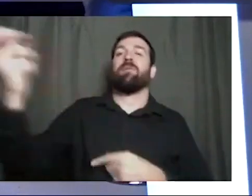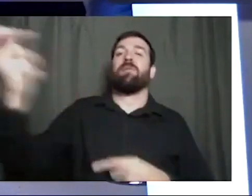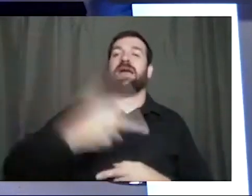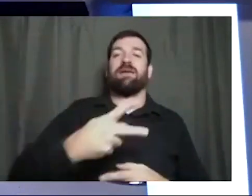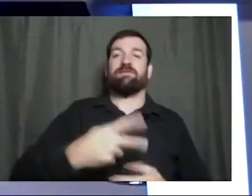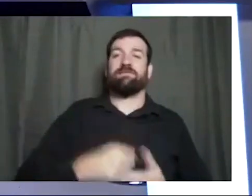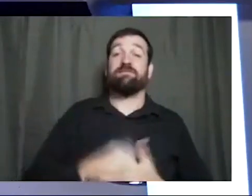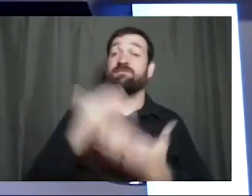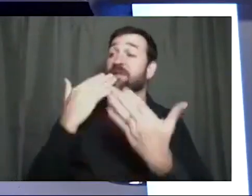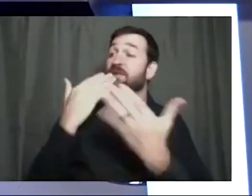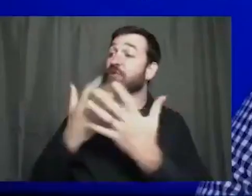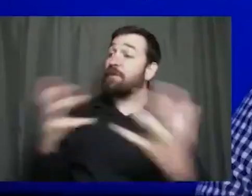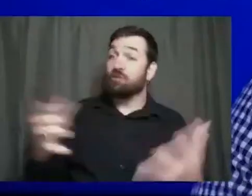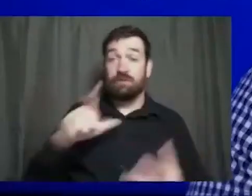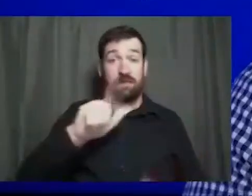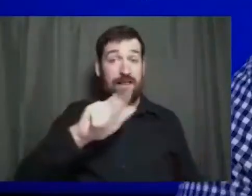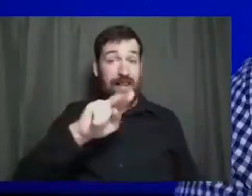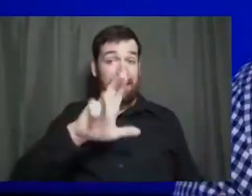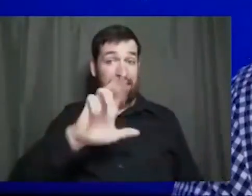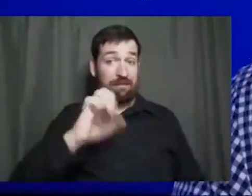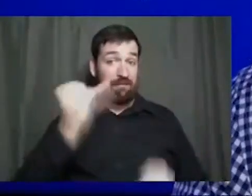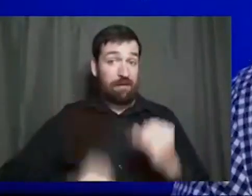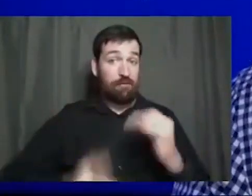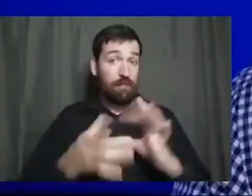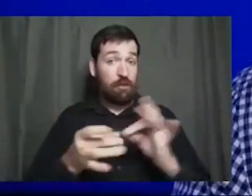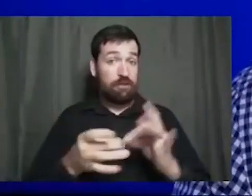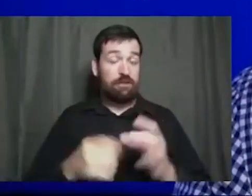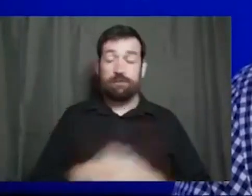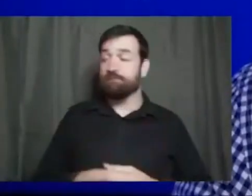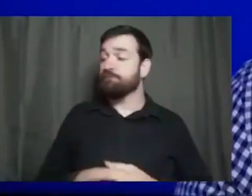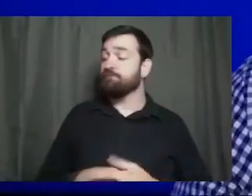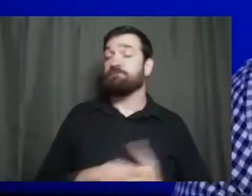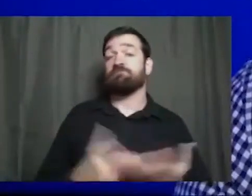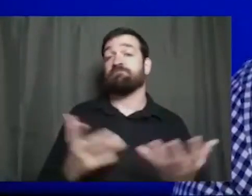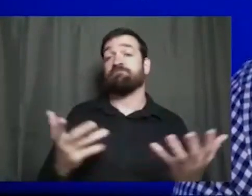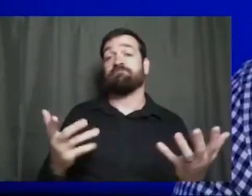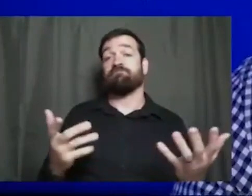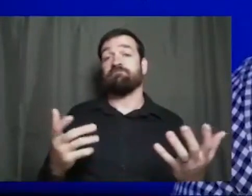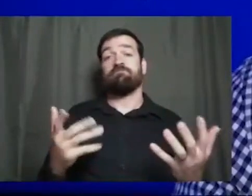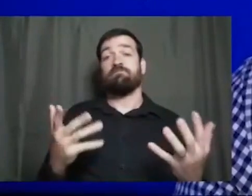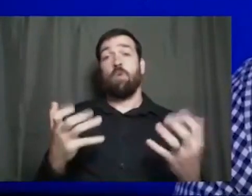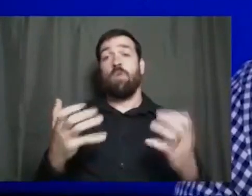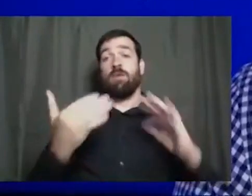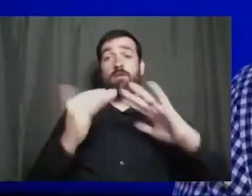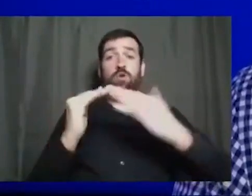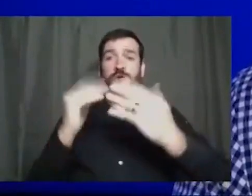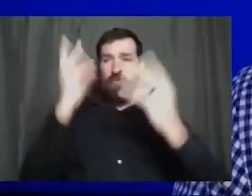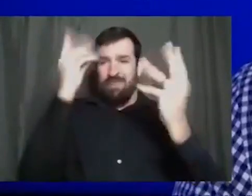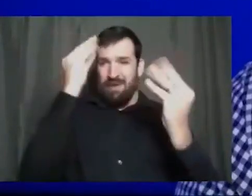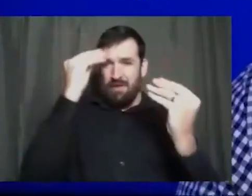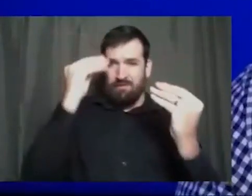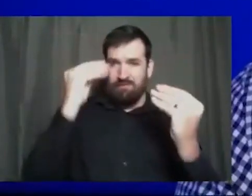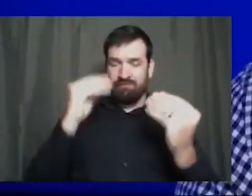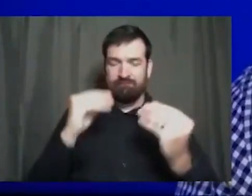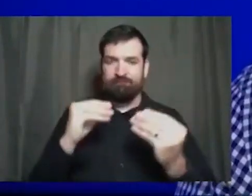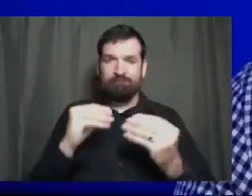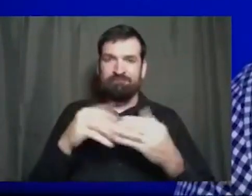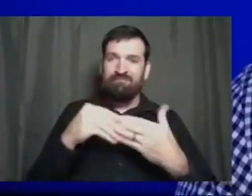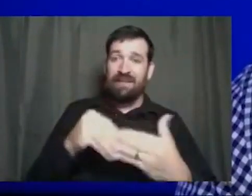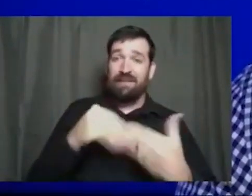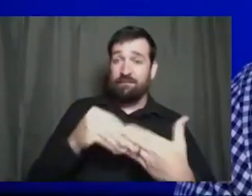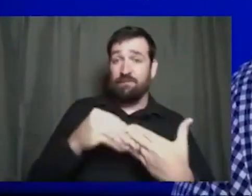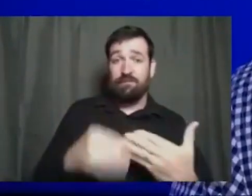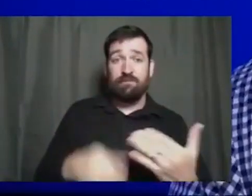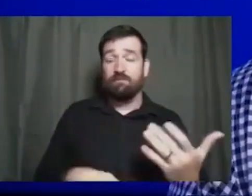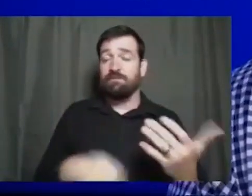All right, Lance, final thoughts from you. I think just I want the community to think about being agile. We see changes every week, like I